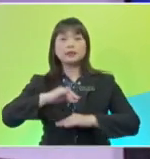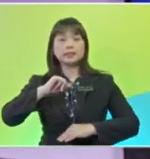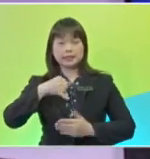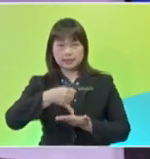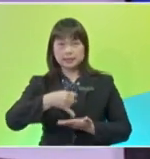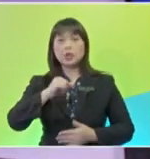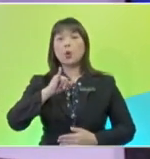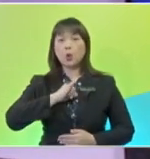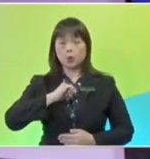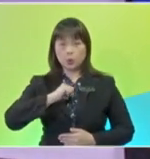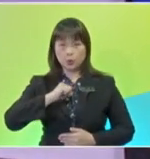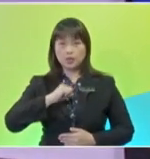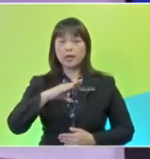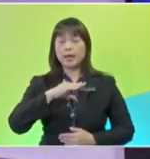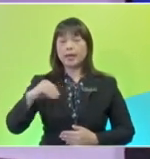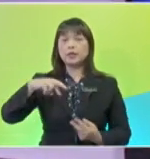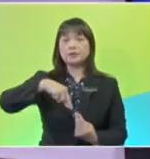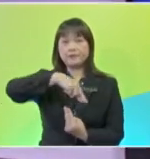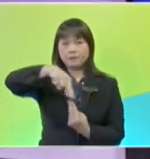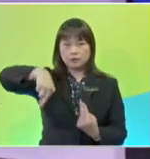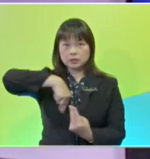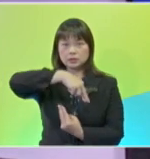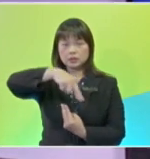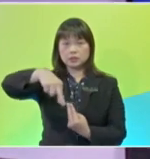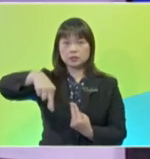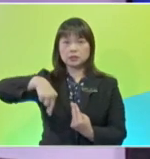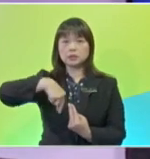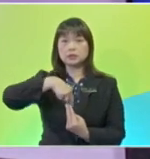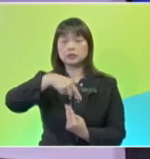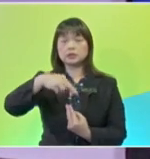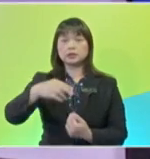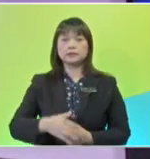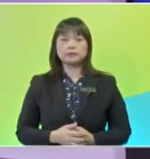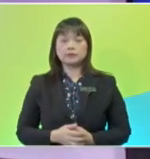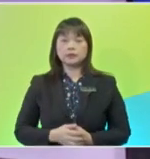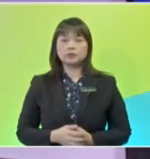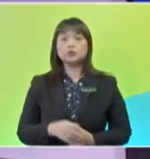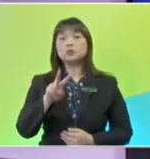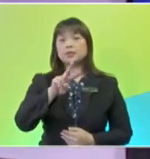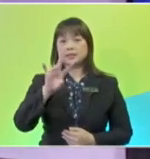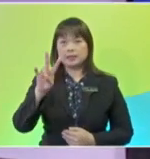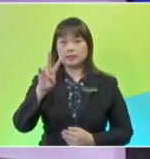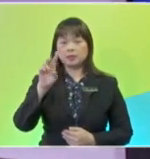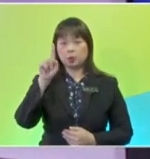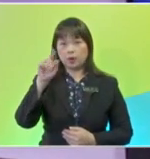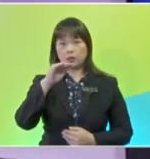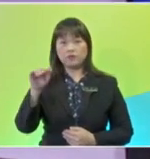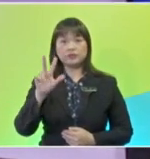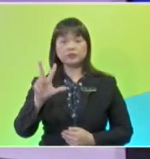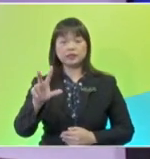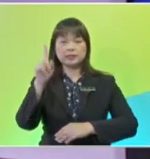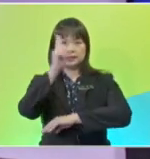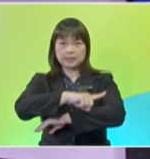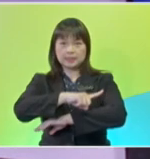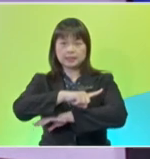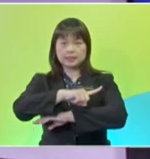Okay, the duration is 27 1/3 days anti-clockwise. Okay. Then lastly,